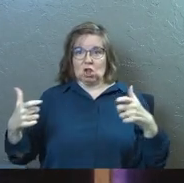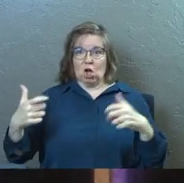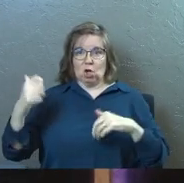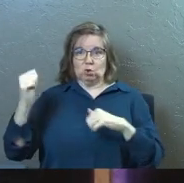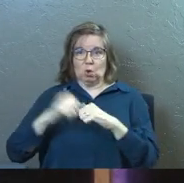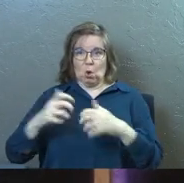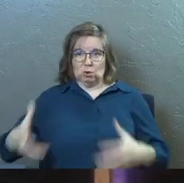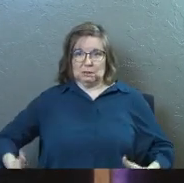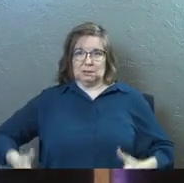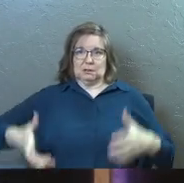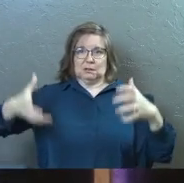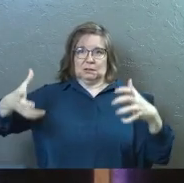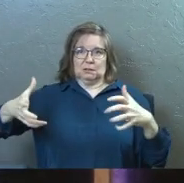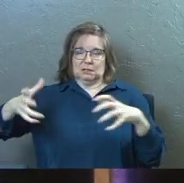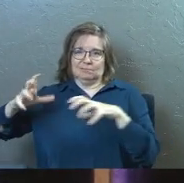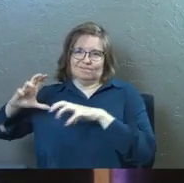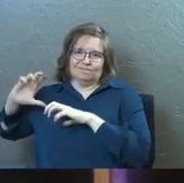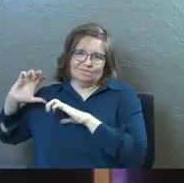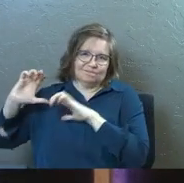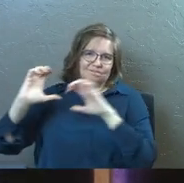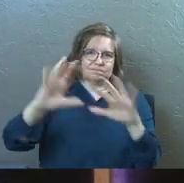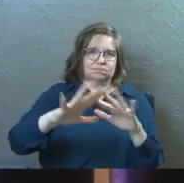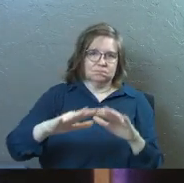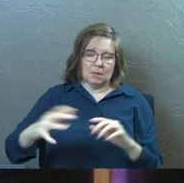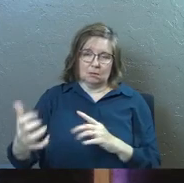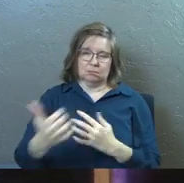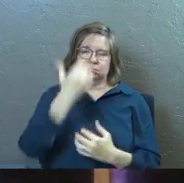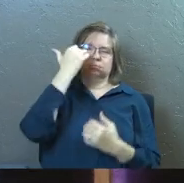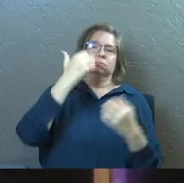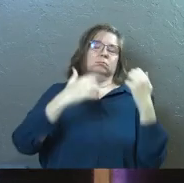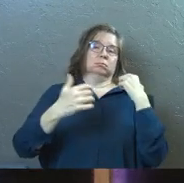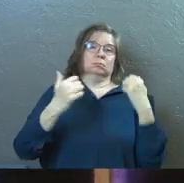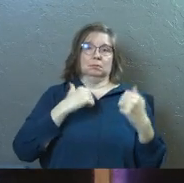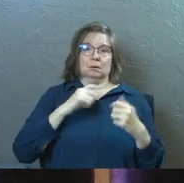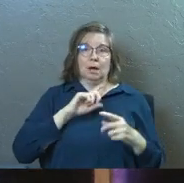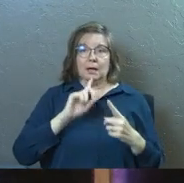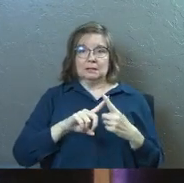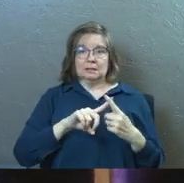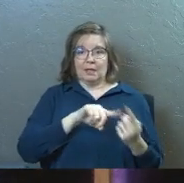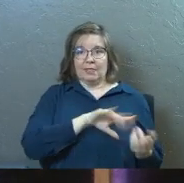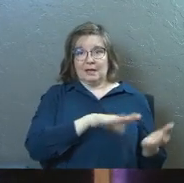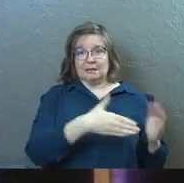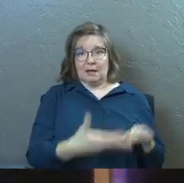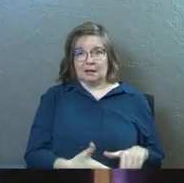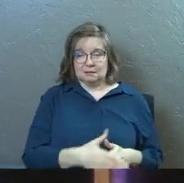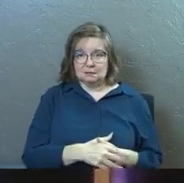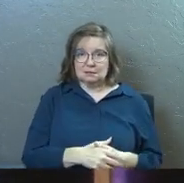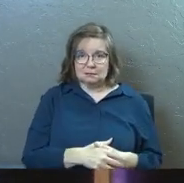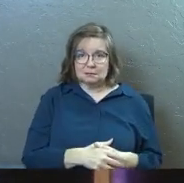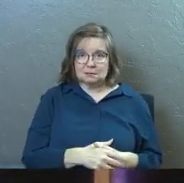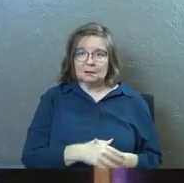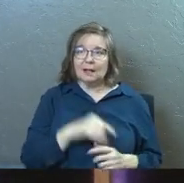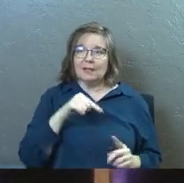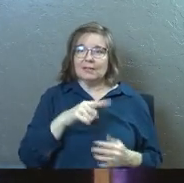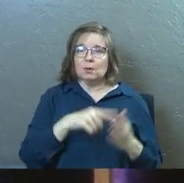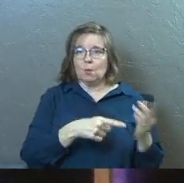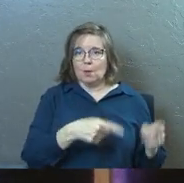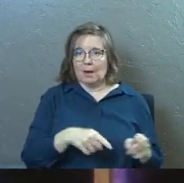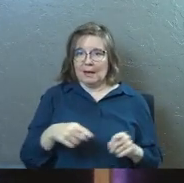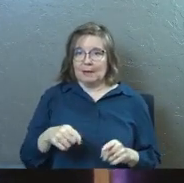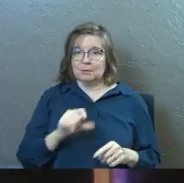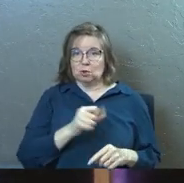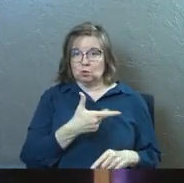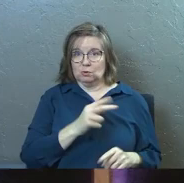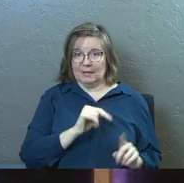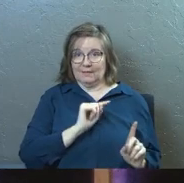stones, a crowd, and they would just keep hurling those stones at the victim until they died. And this is what happens